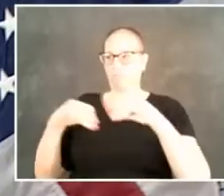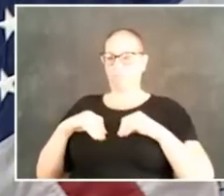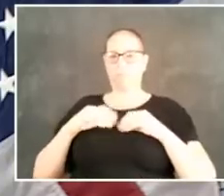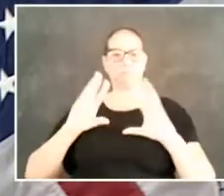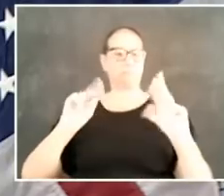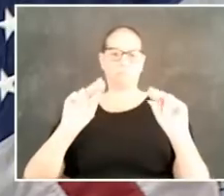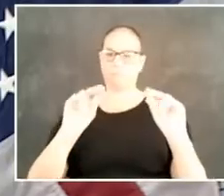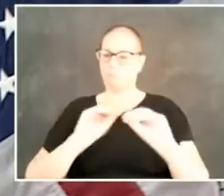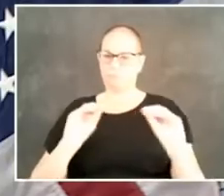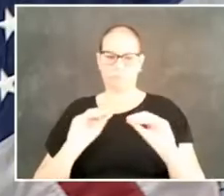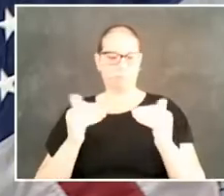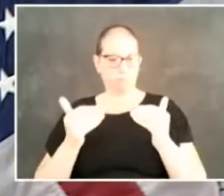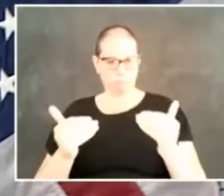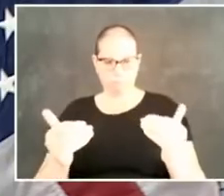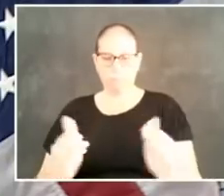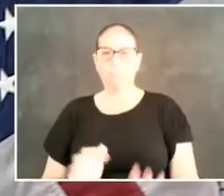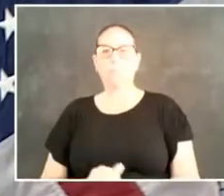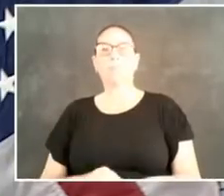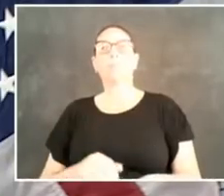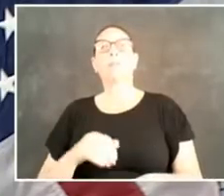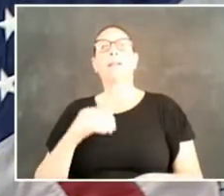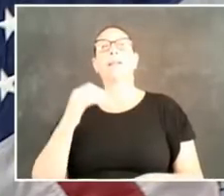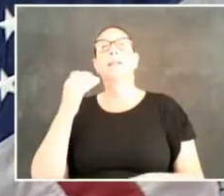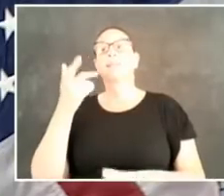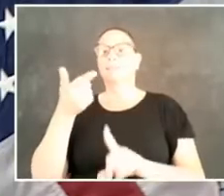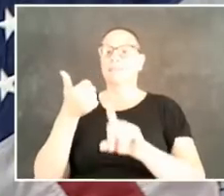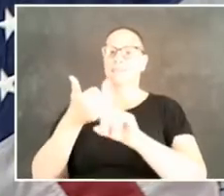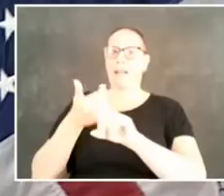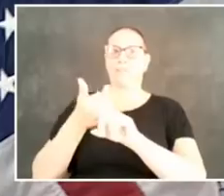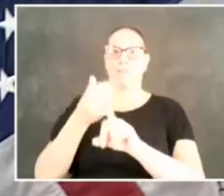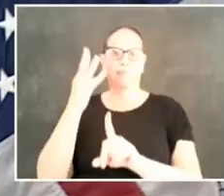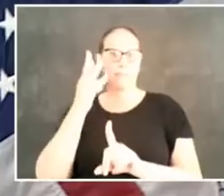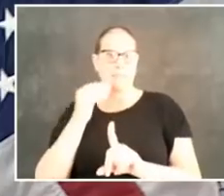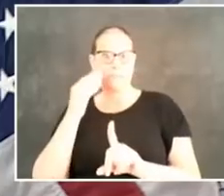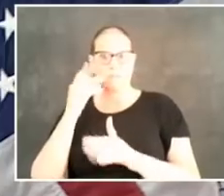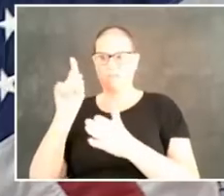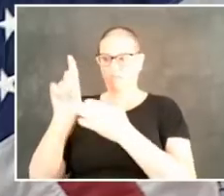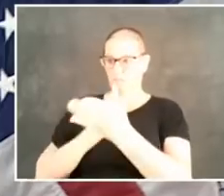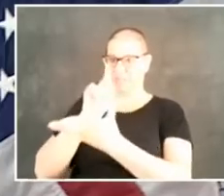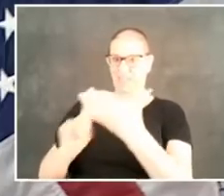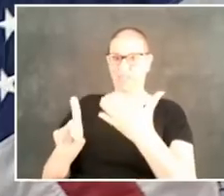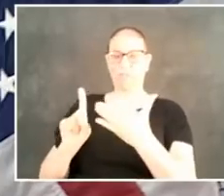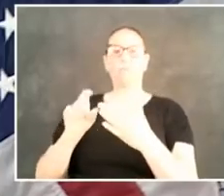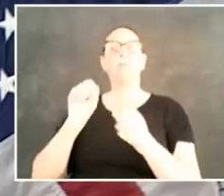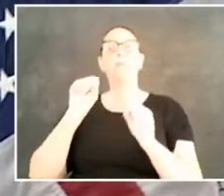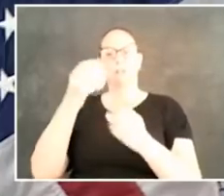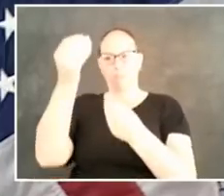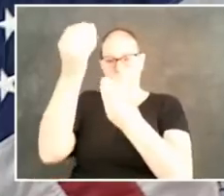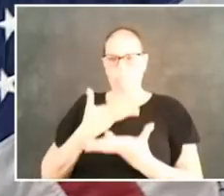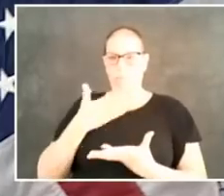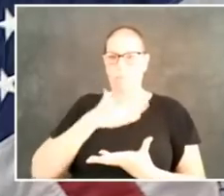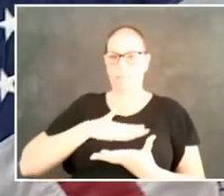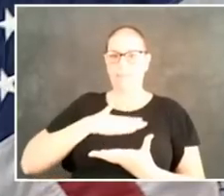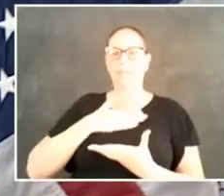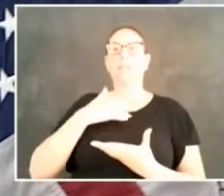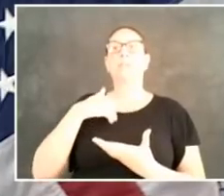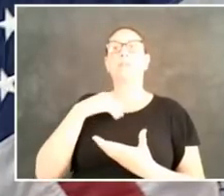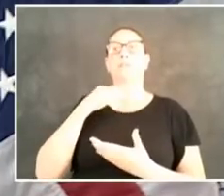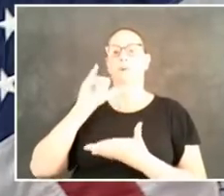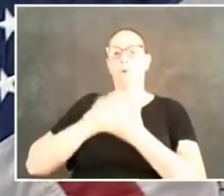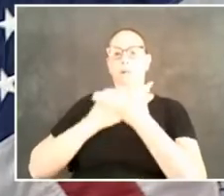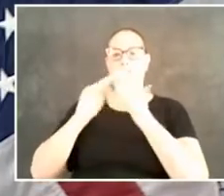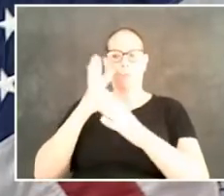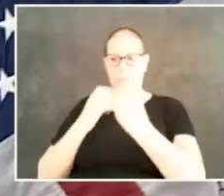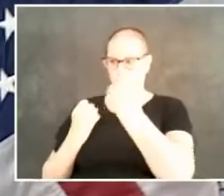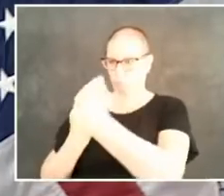they do experience any discrimination that they can turn to the city, and that's always true by turning to our Human Rights Commissioner or calling